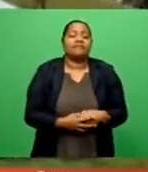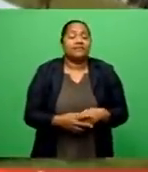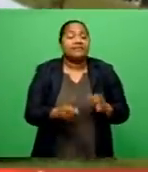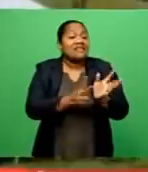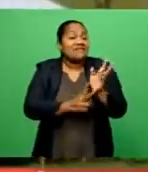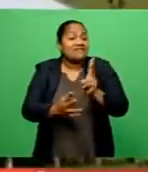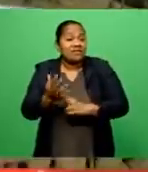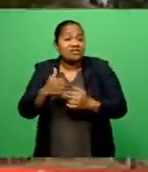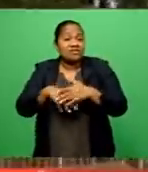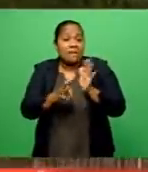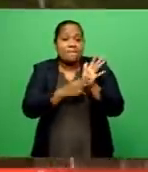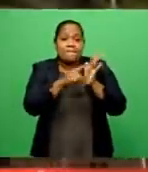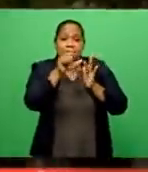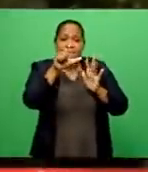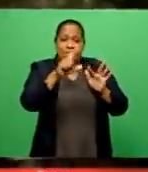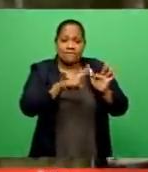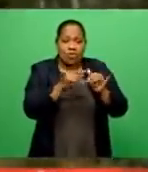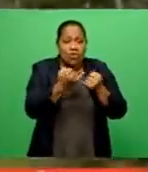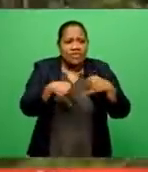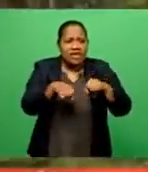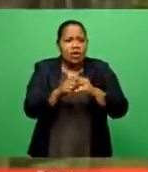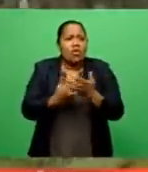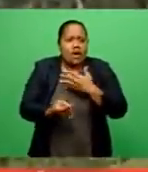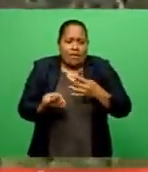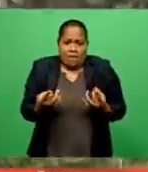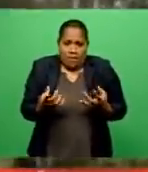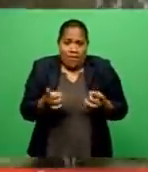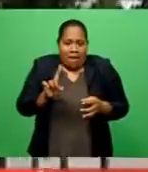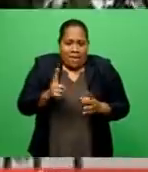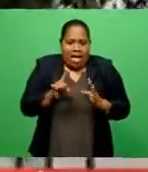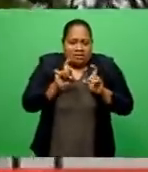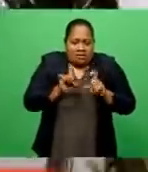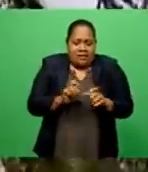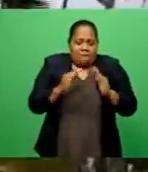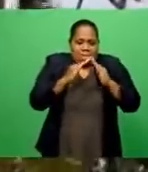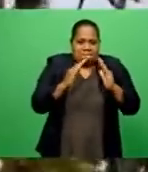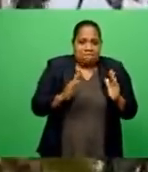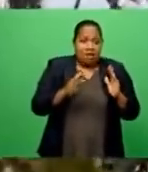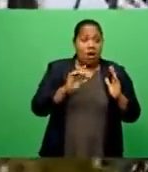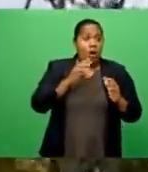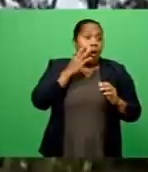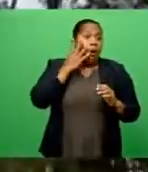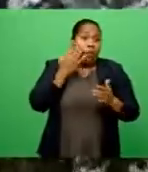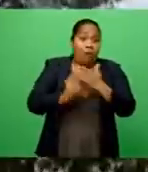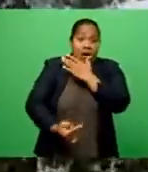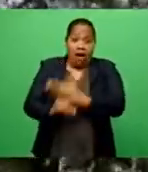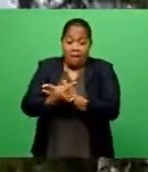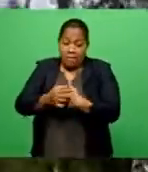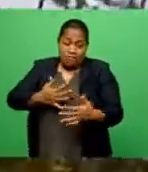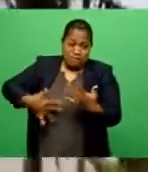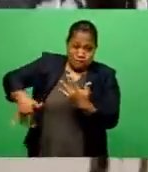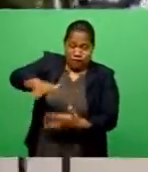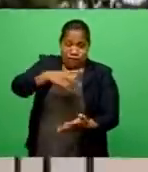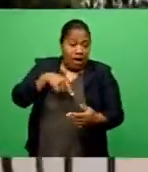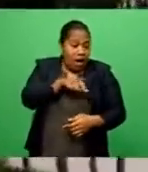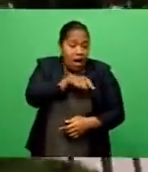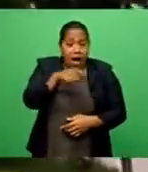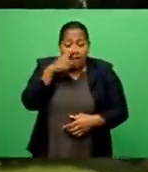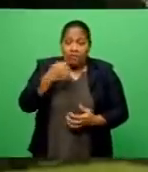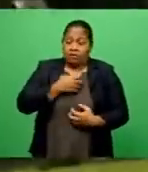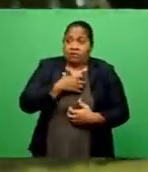Villagers on Mode Island were prepared and stayed indoors. But when TC Yasa arrived, it shocked them with savage